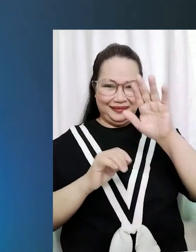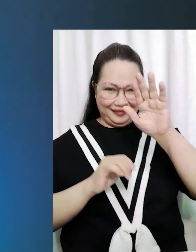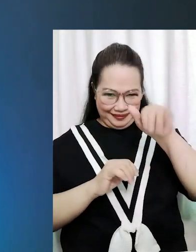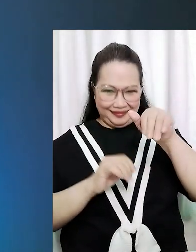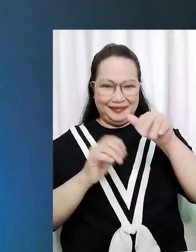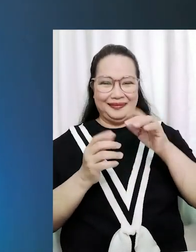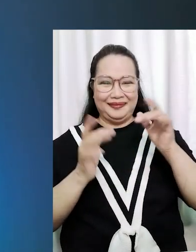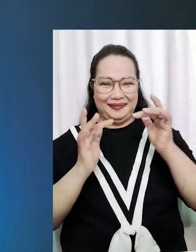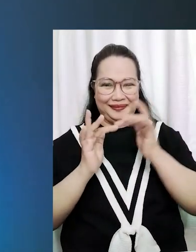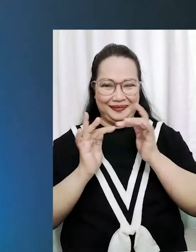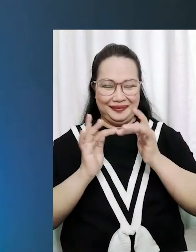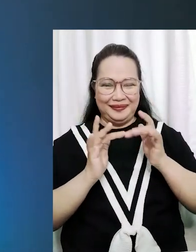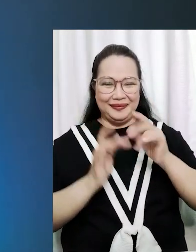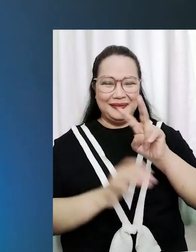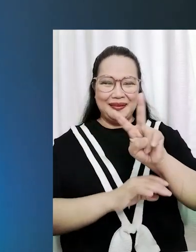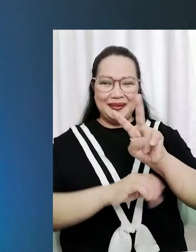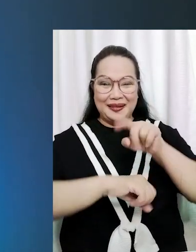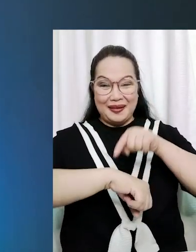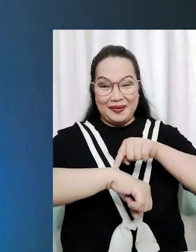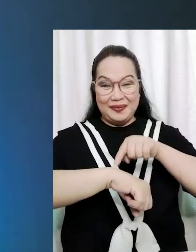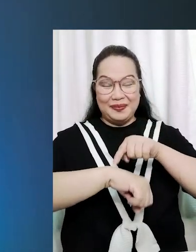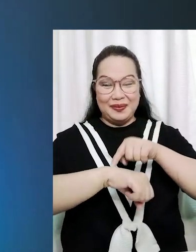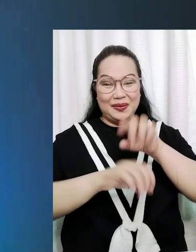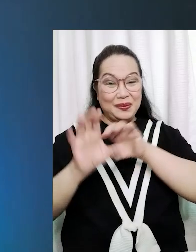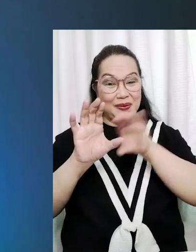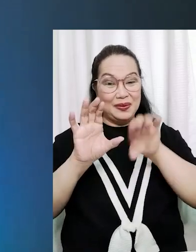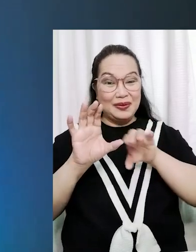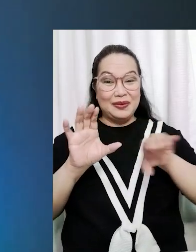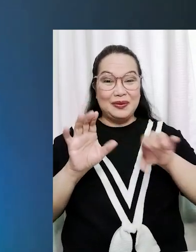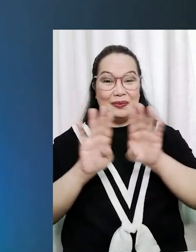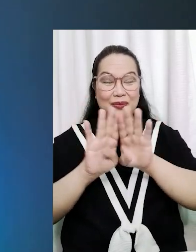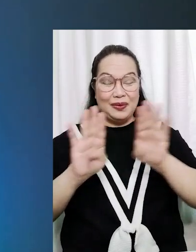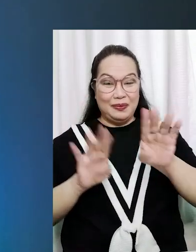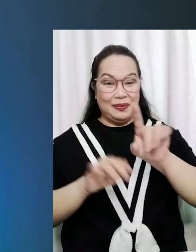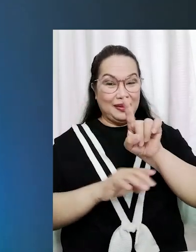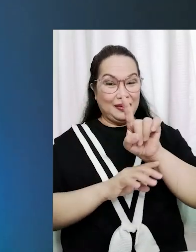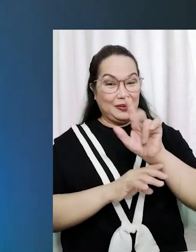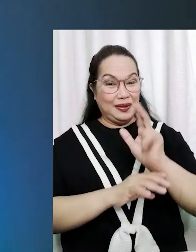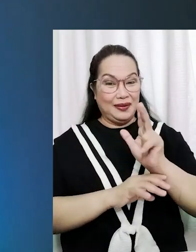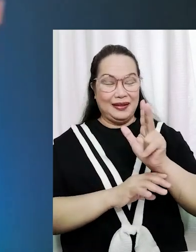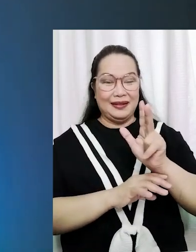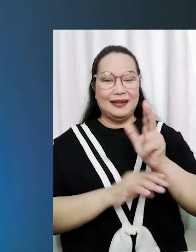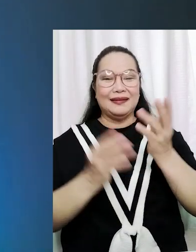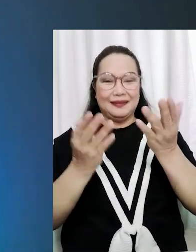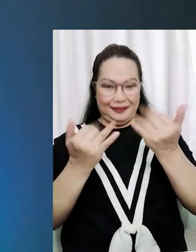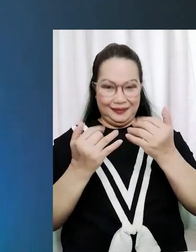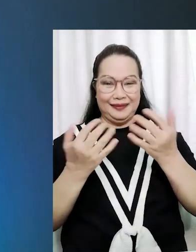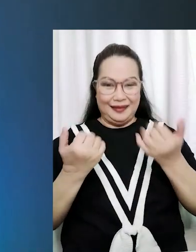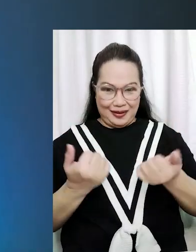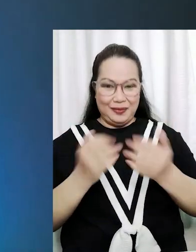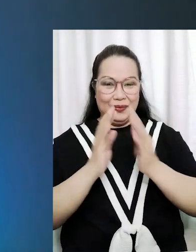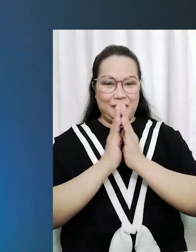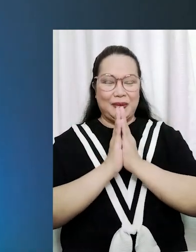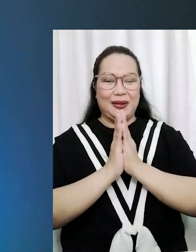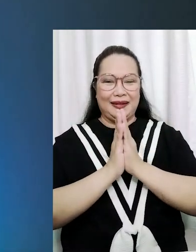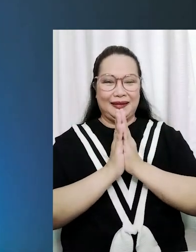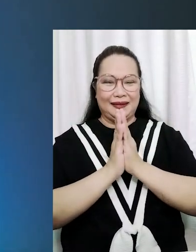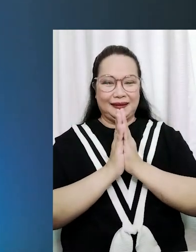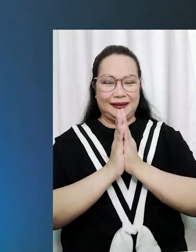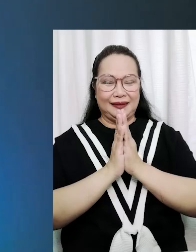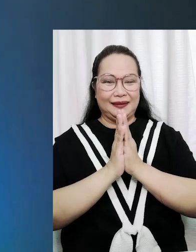that you'll be there at 2 o'clock in the afternoon, but the Zoom will be open at 1:30. Let's come before the Lord in prayer.